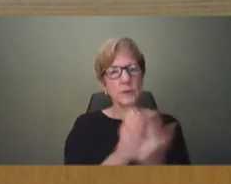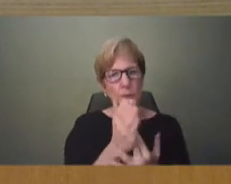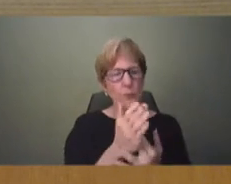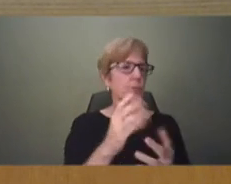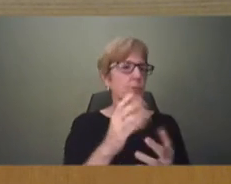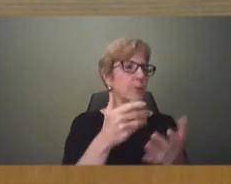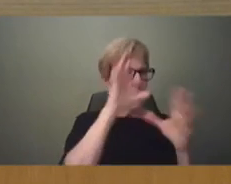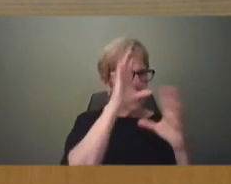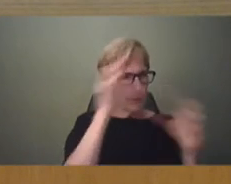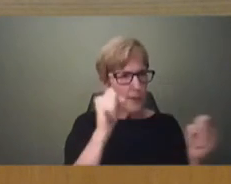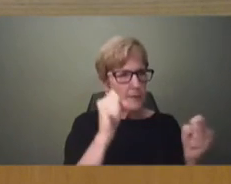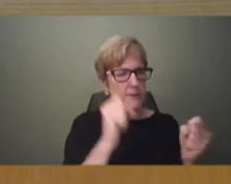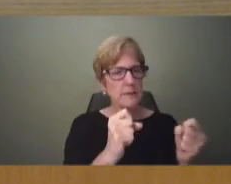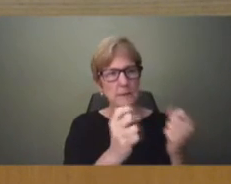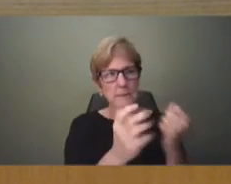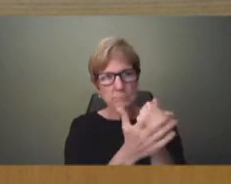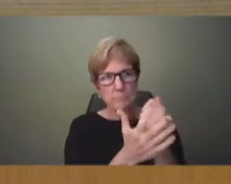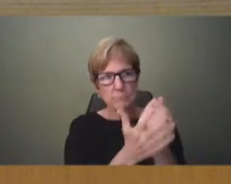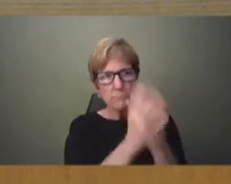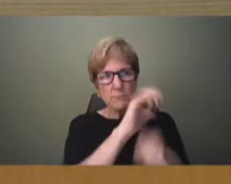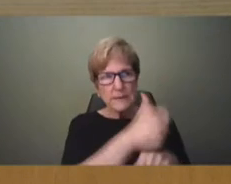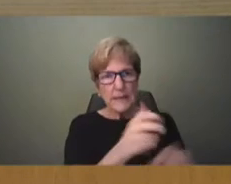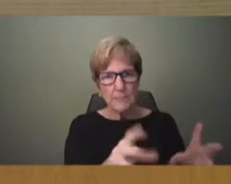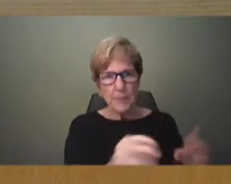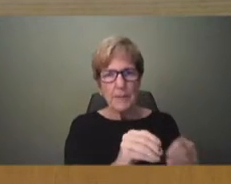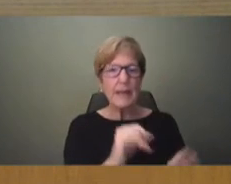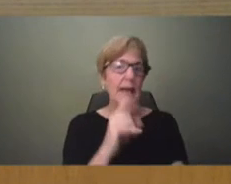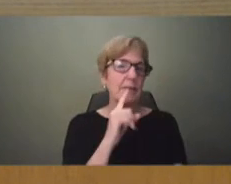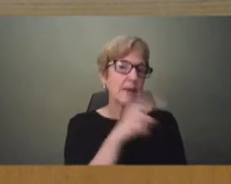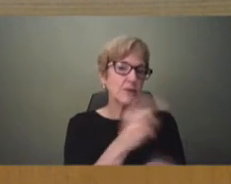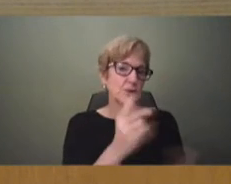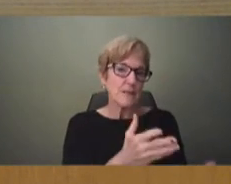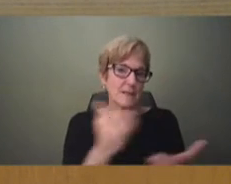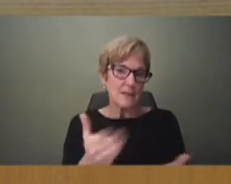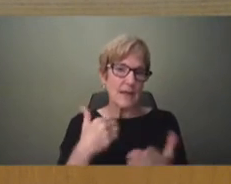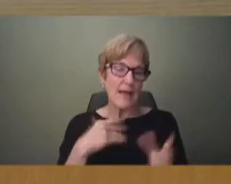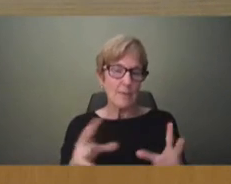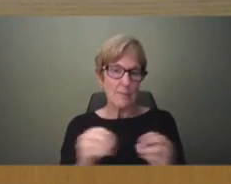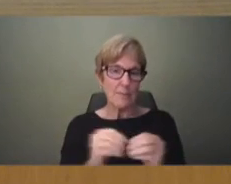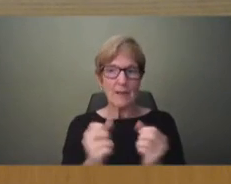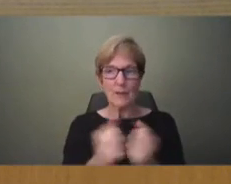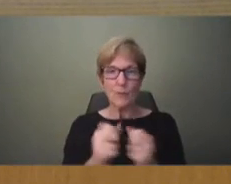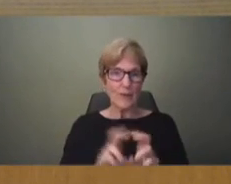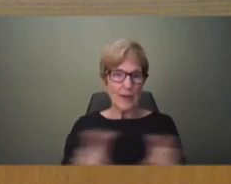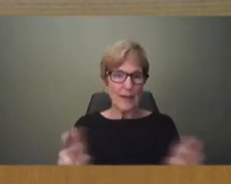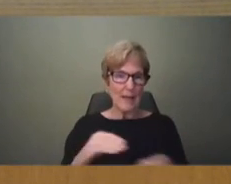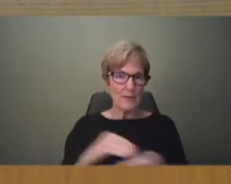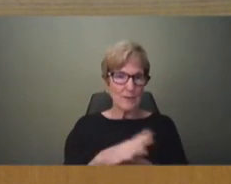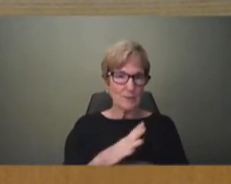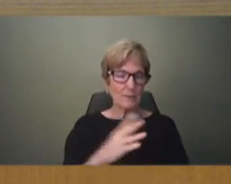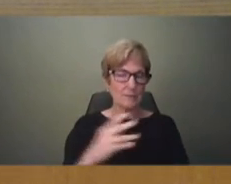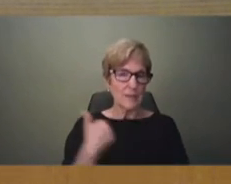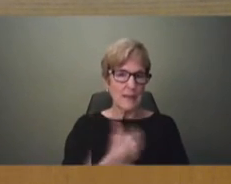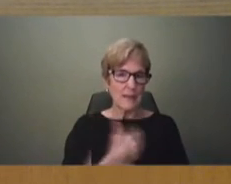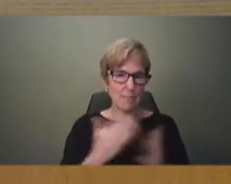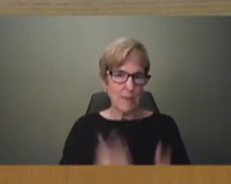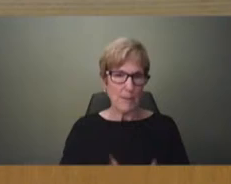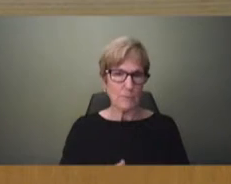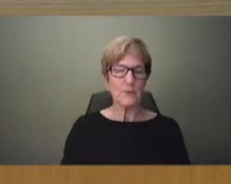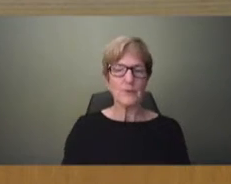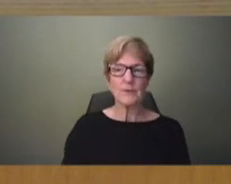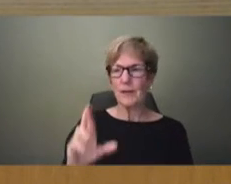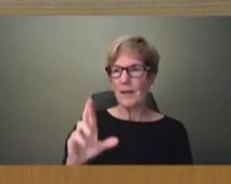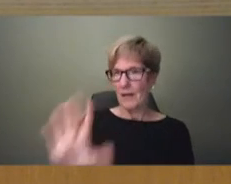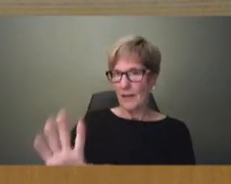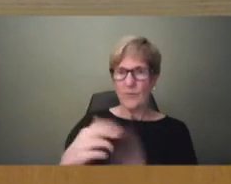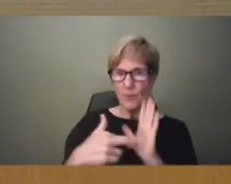to help set up a meeting with I think she had even suggested having a meeting with Council uh member uh council rep and then